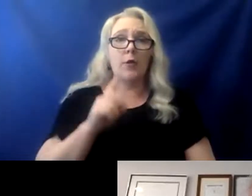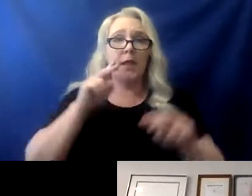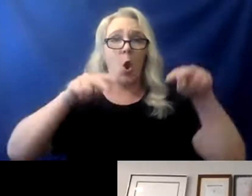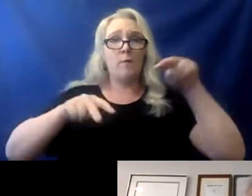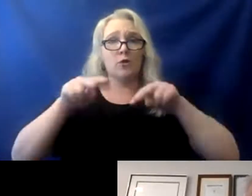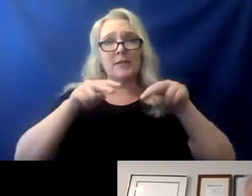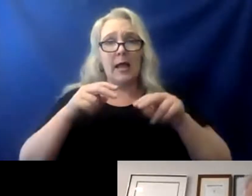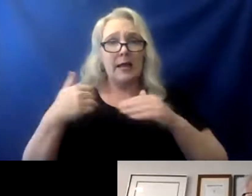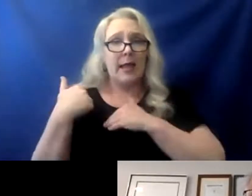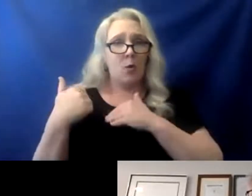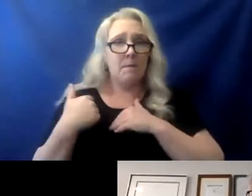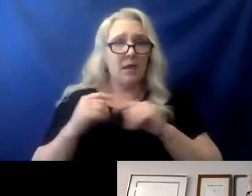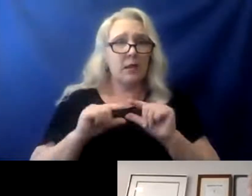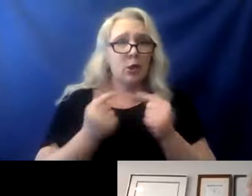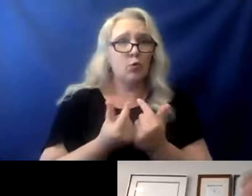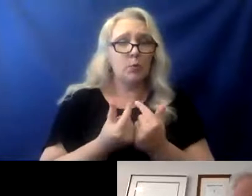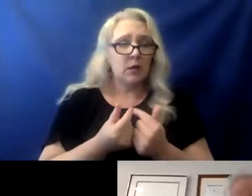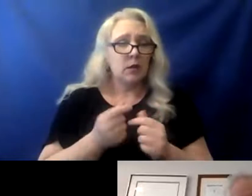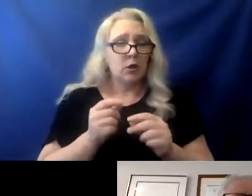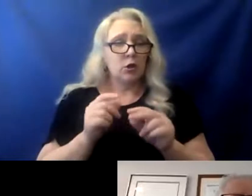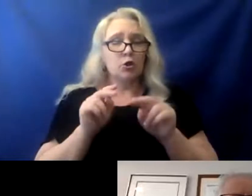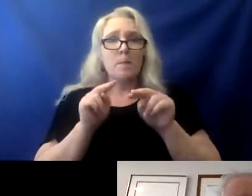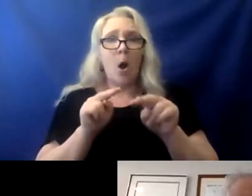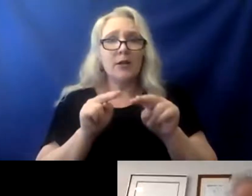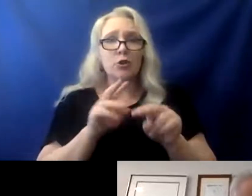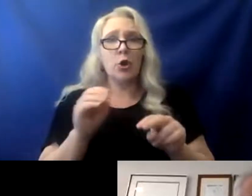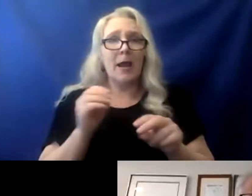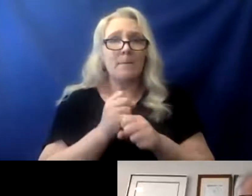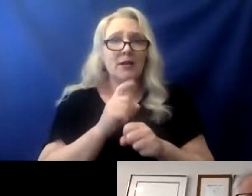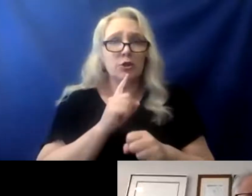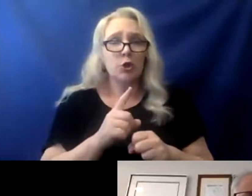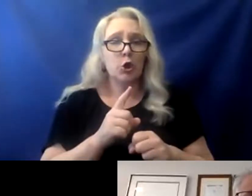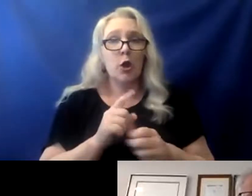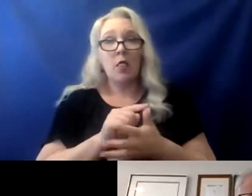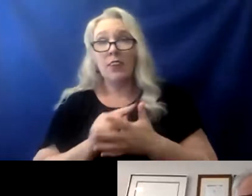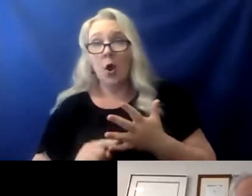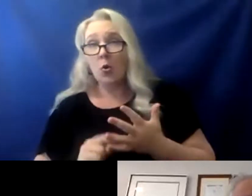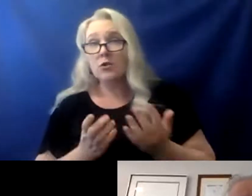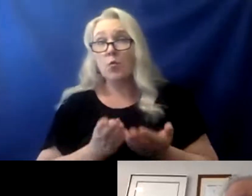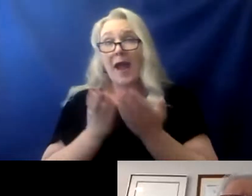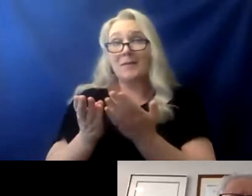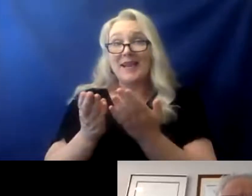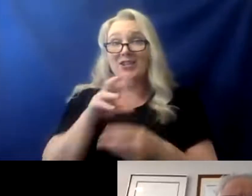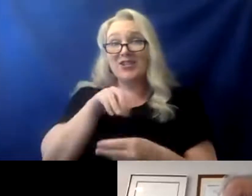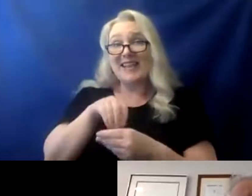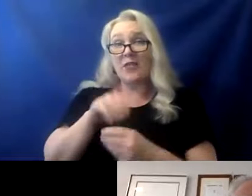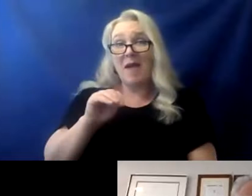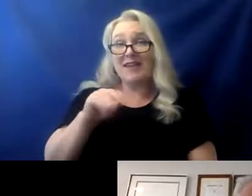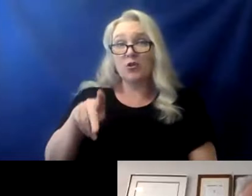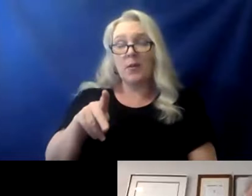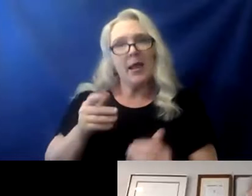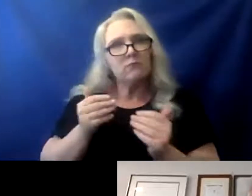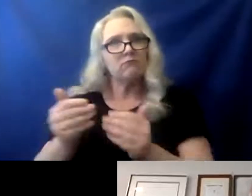to monitor and ensure that the many recommendations from the master plan move forward.